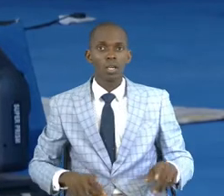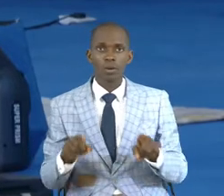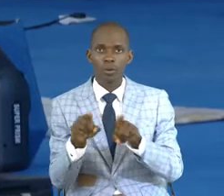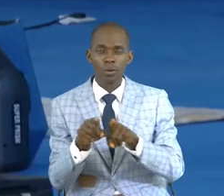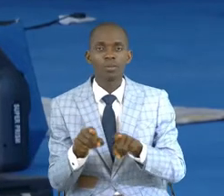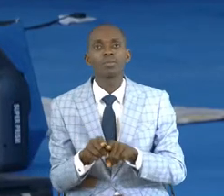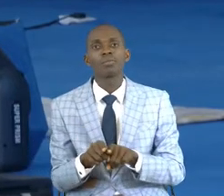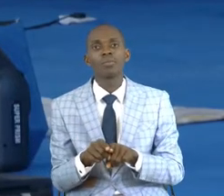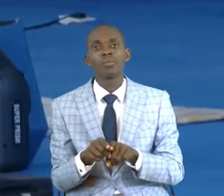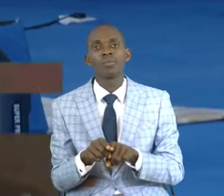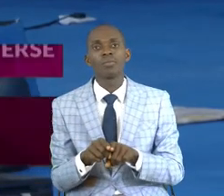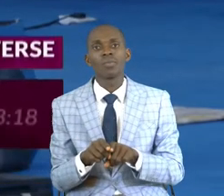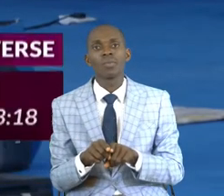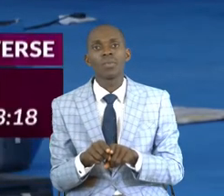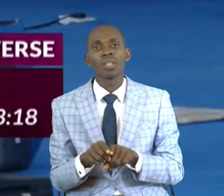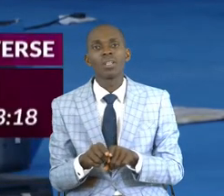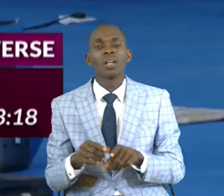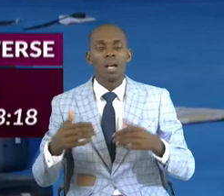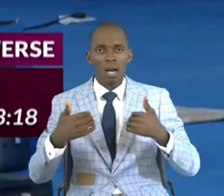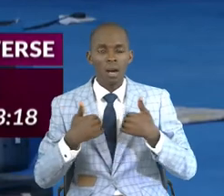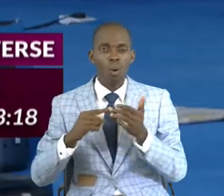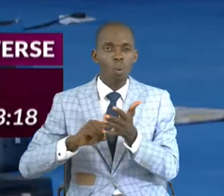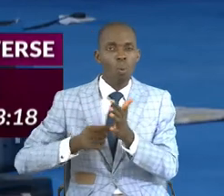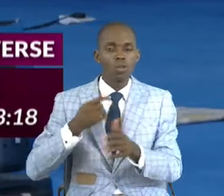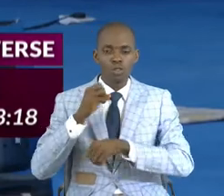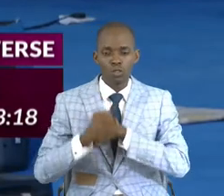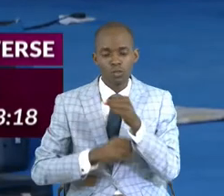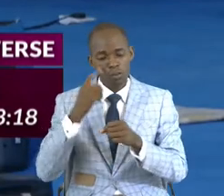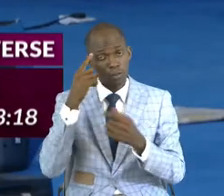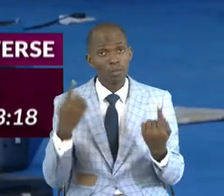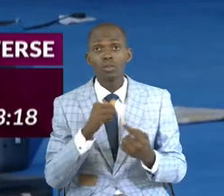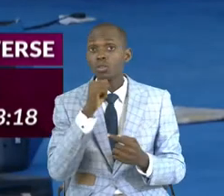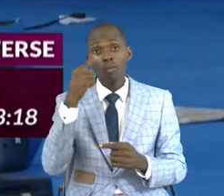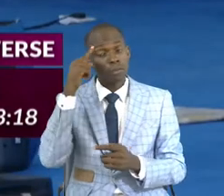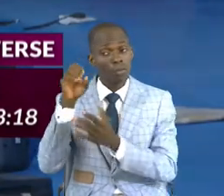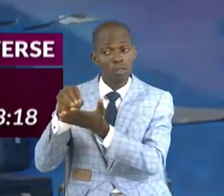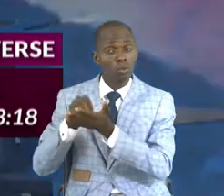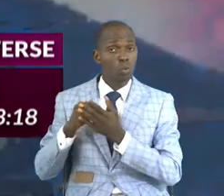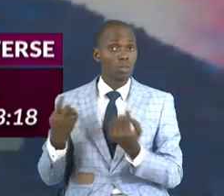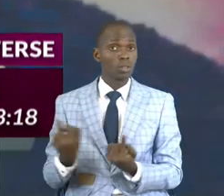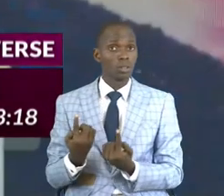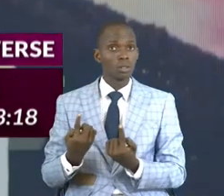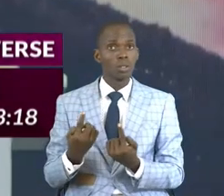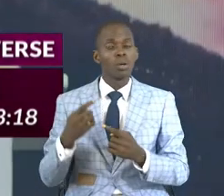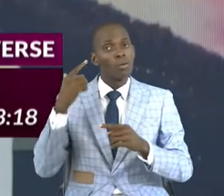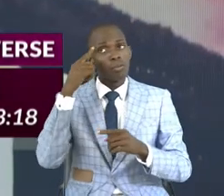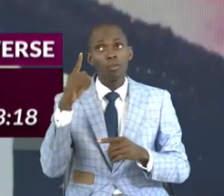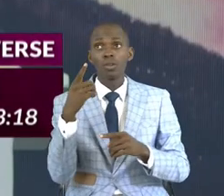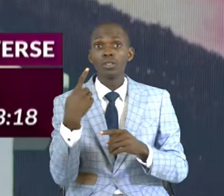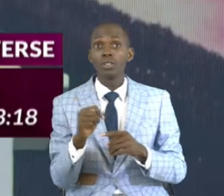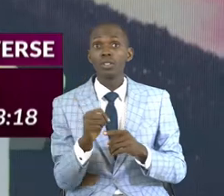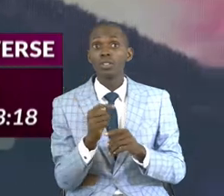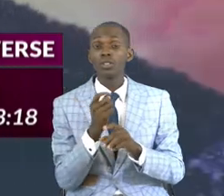hath once suffered for sin, not for his own sin, the just for the unjust,